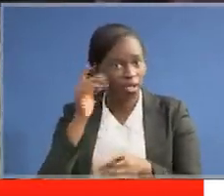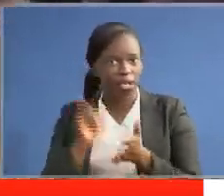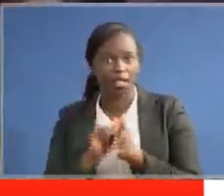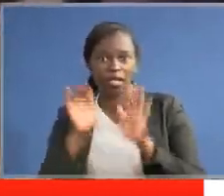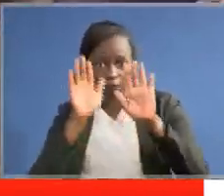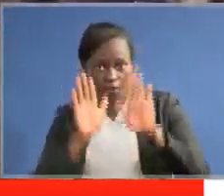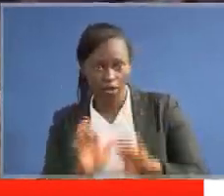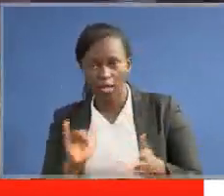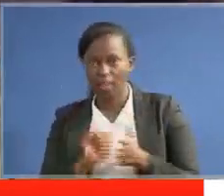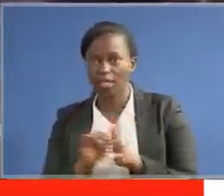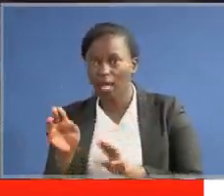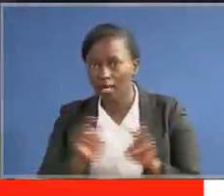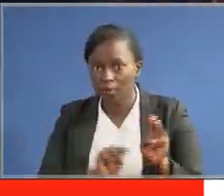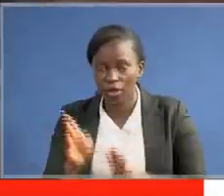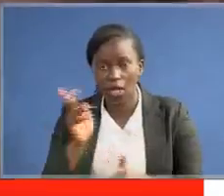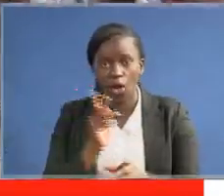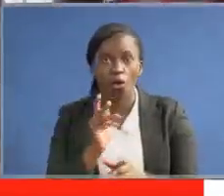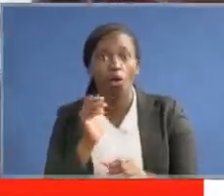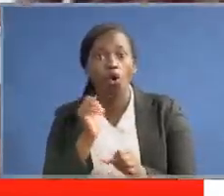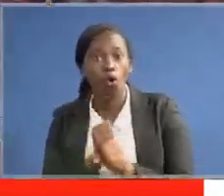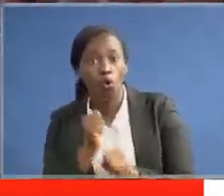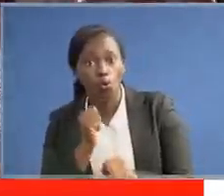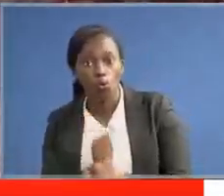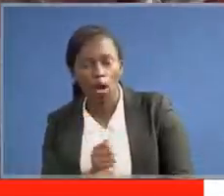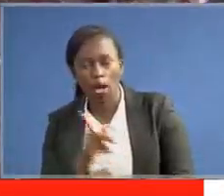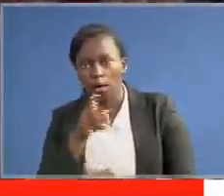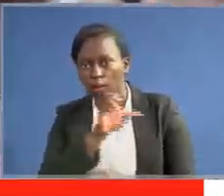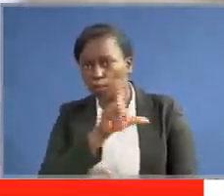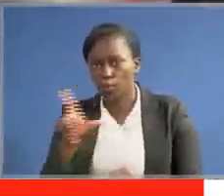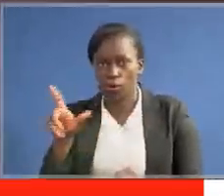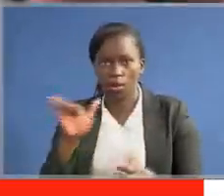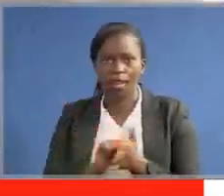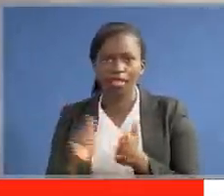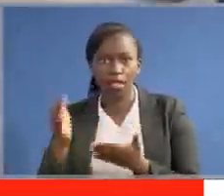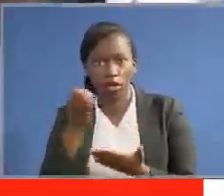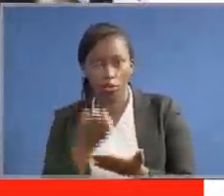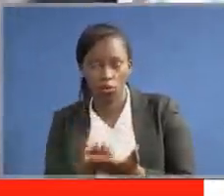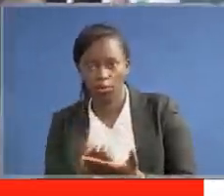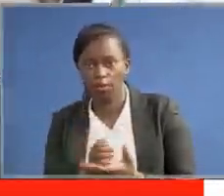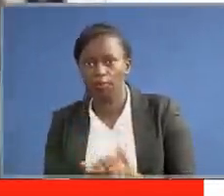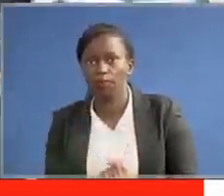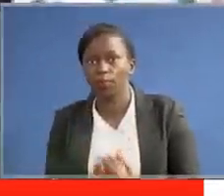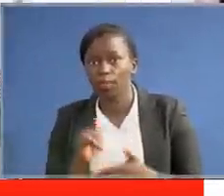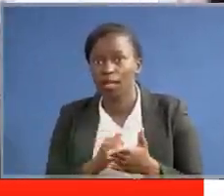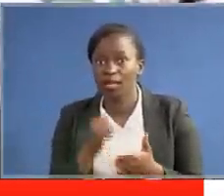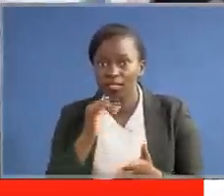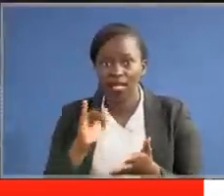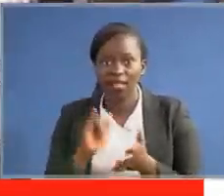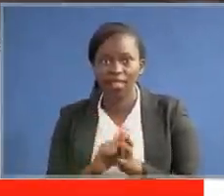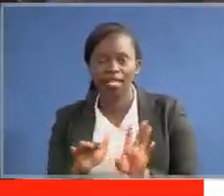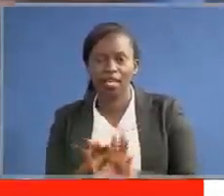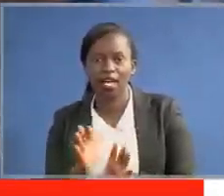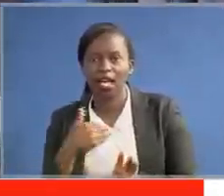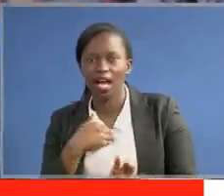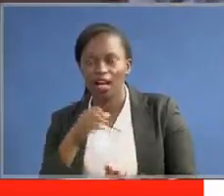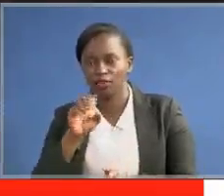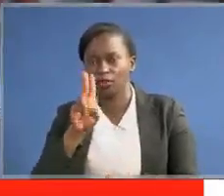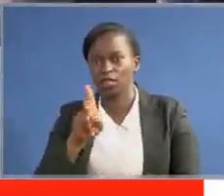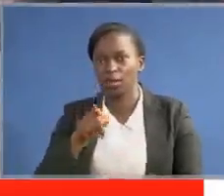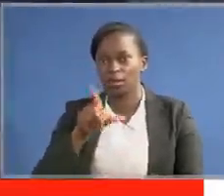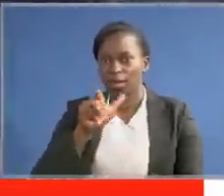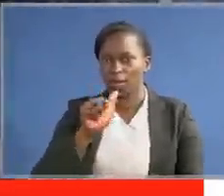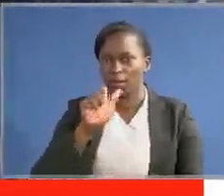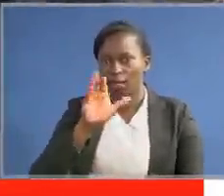of a well-maintained workforce towards economic actualization. It is such implications that have redirected